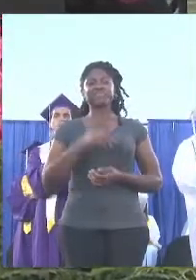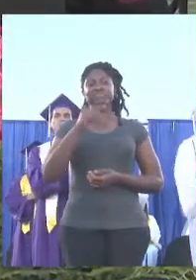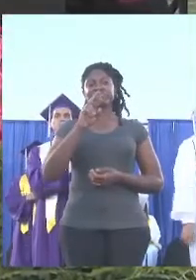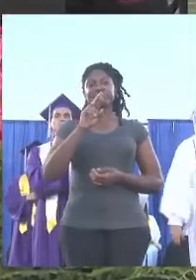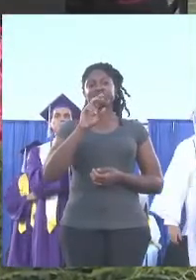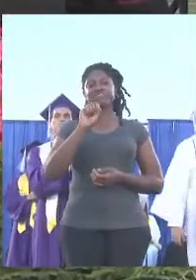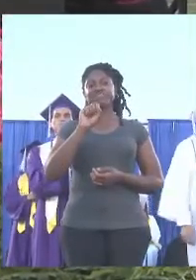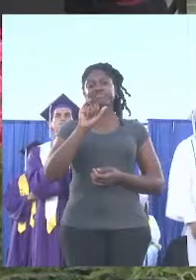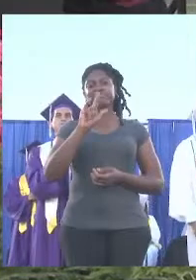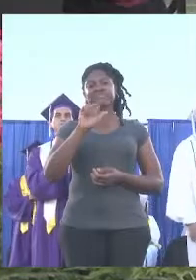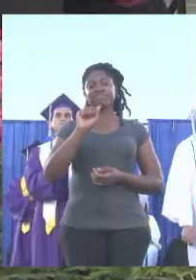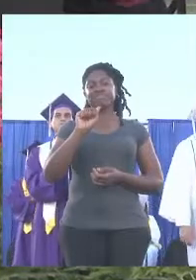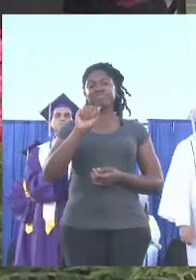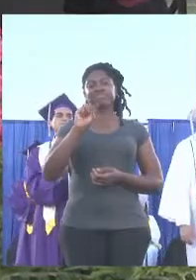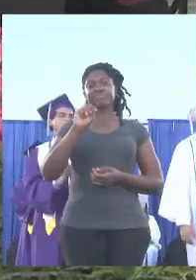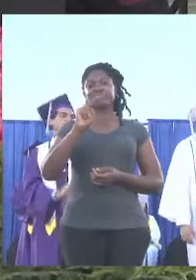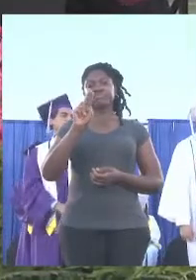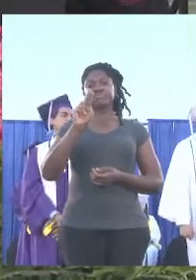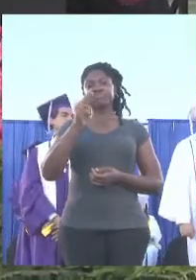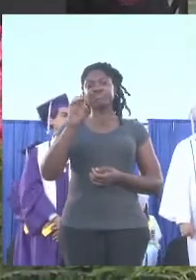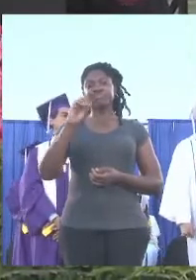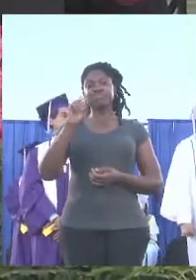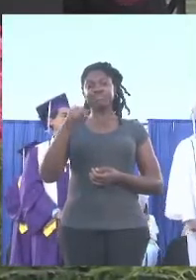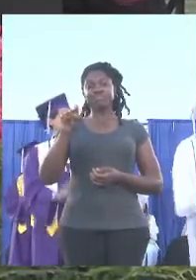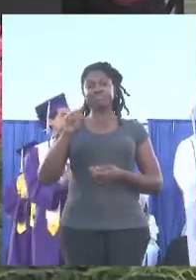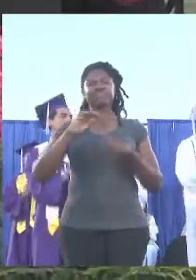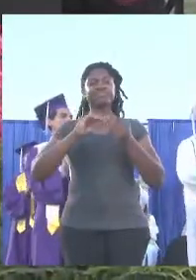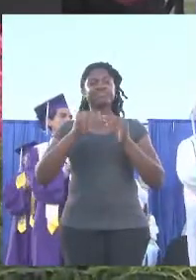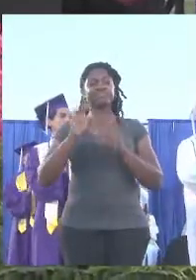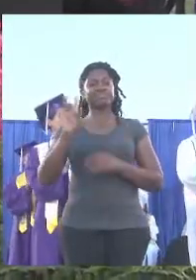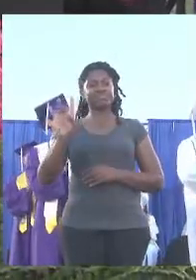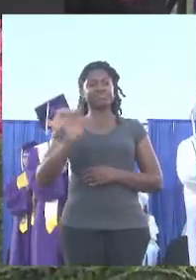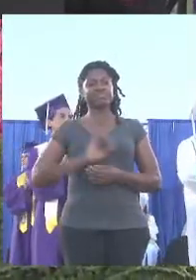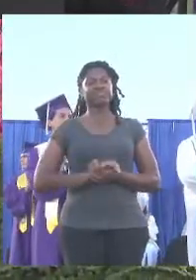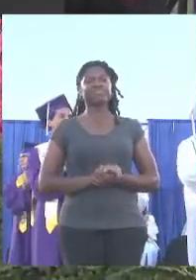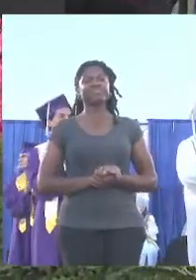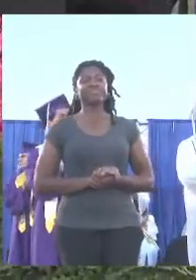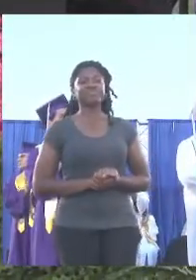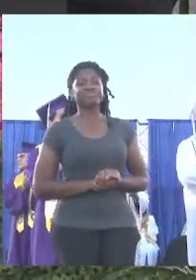Priscilla M. Munoz, ranked number 8.